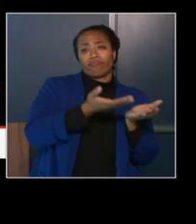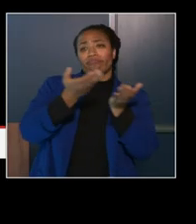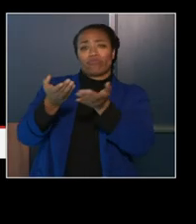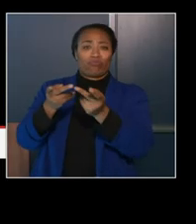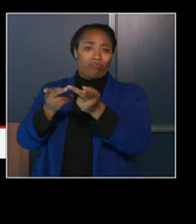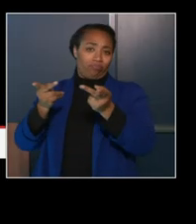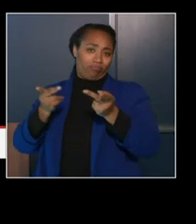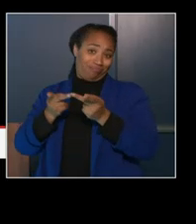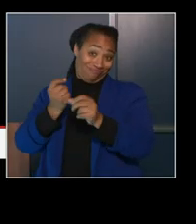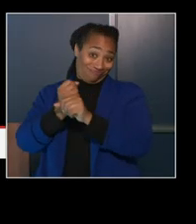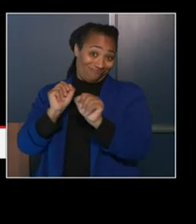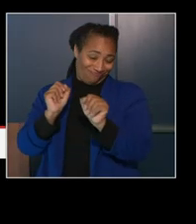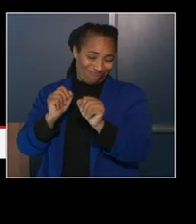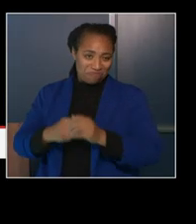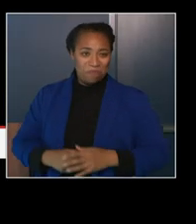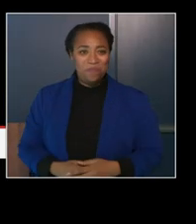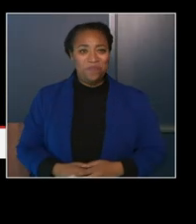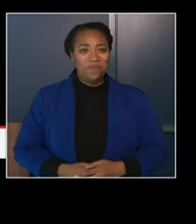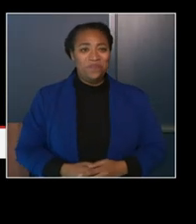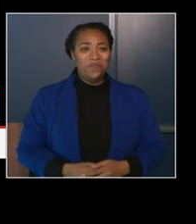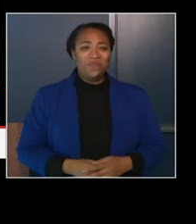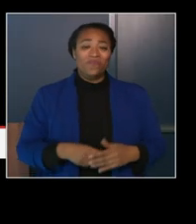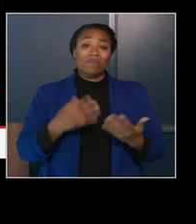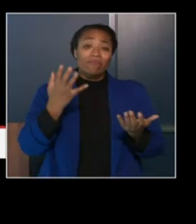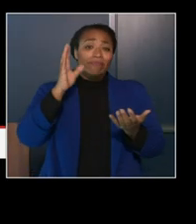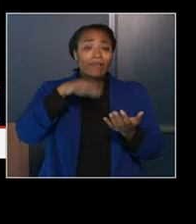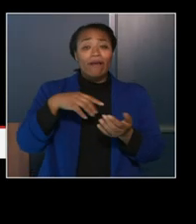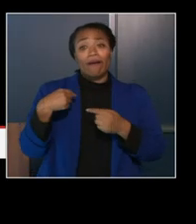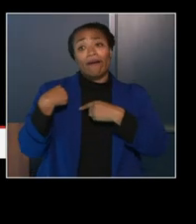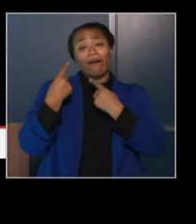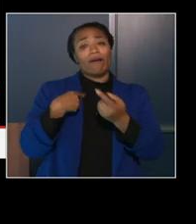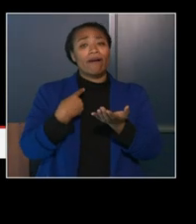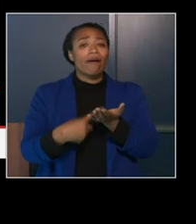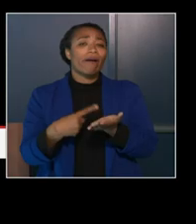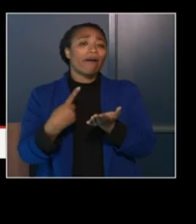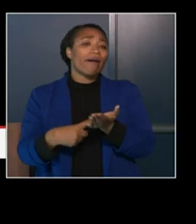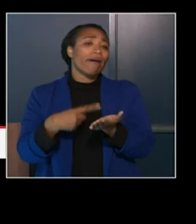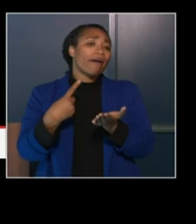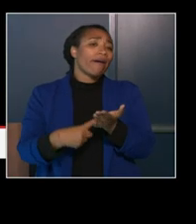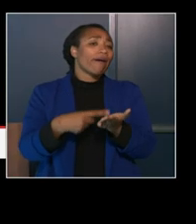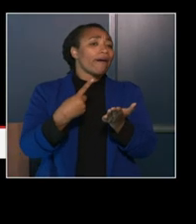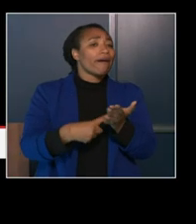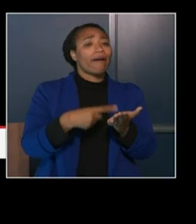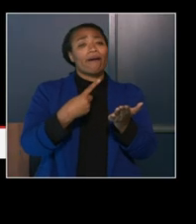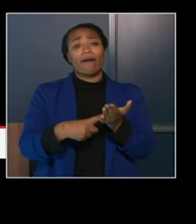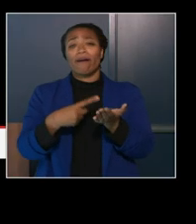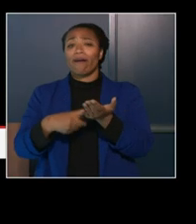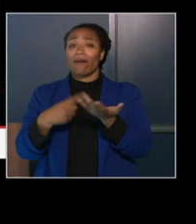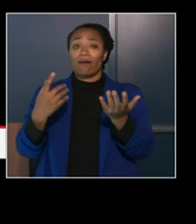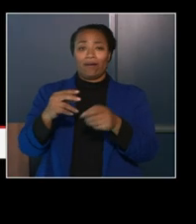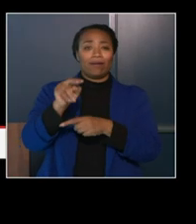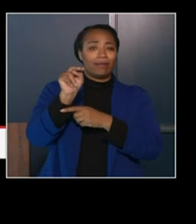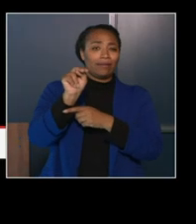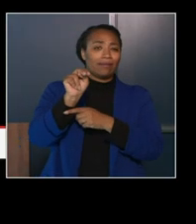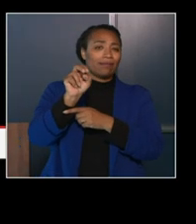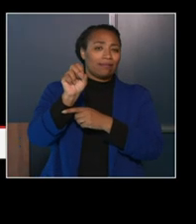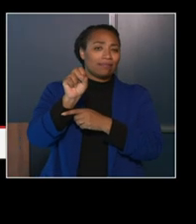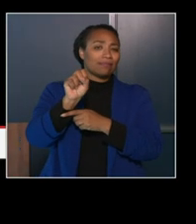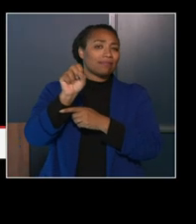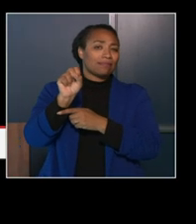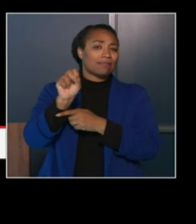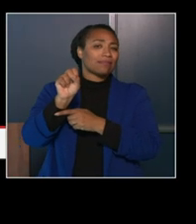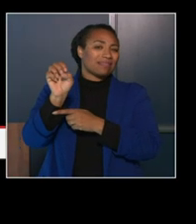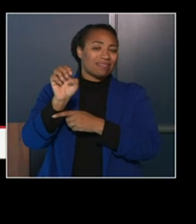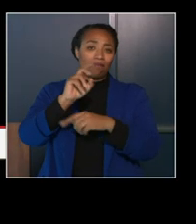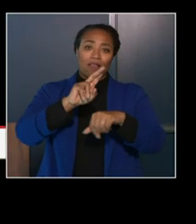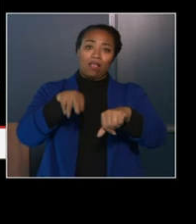many weeks, about the national special security events happening in the district. This